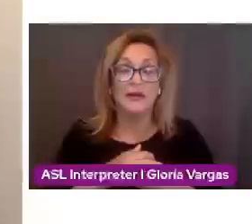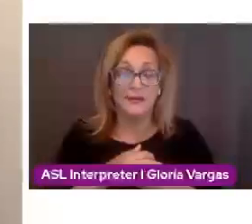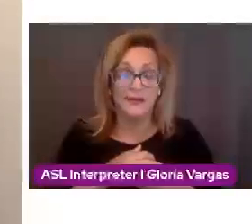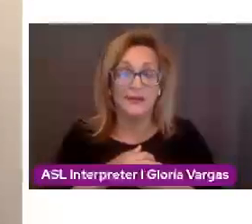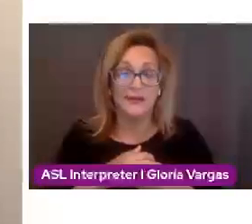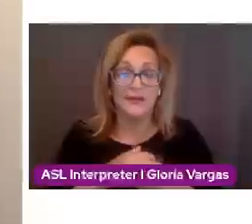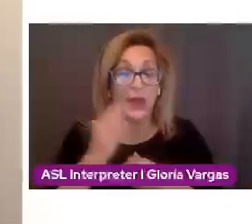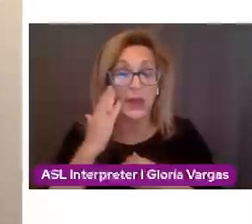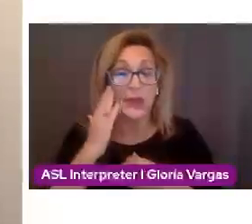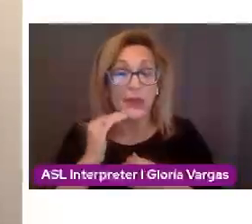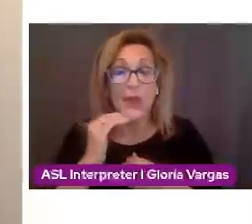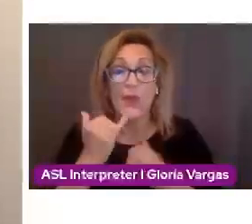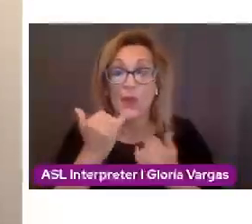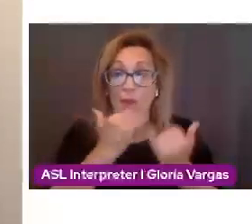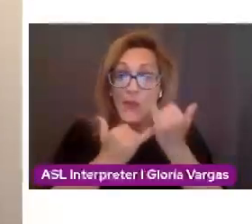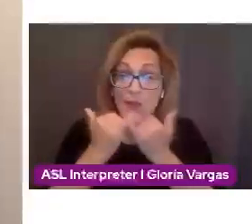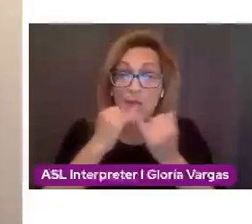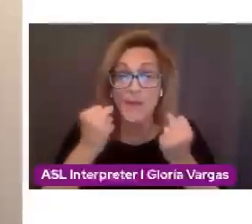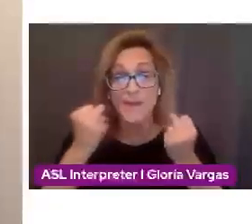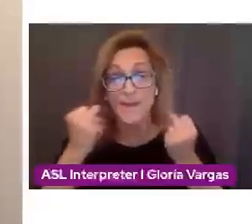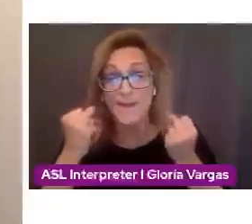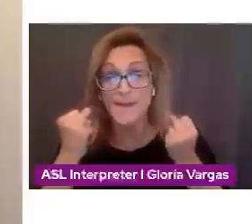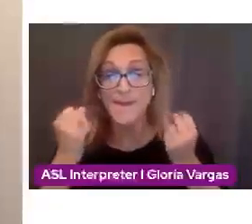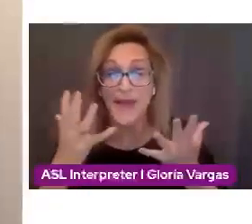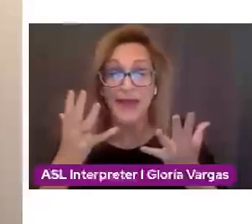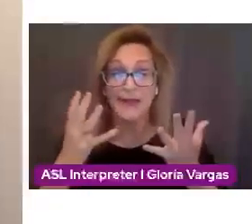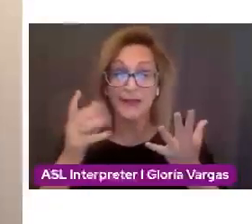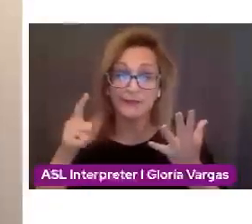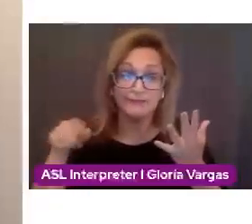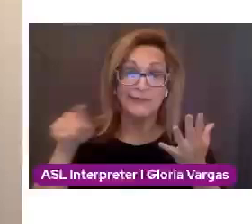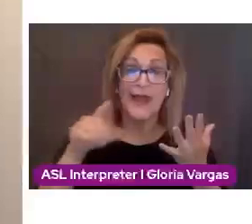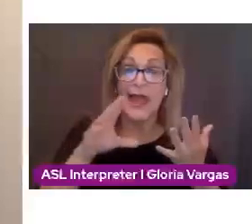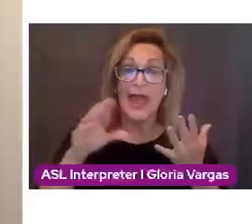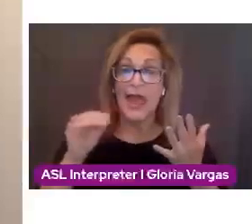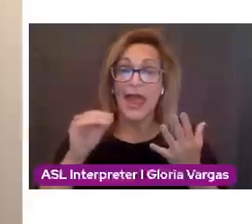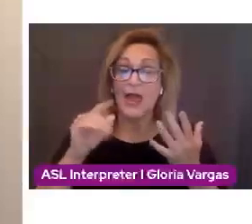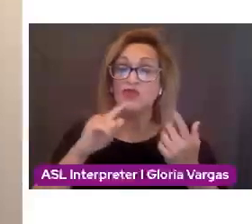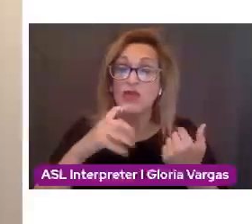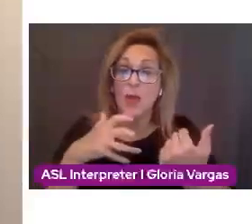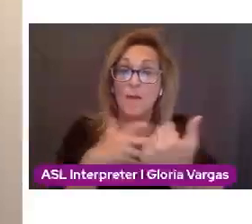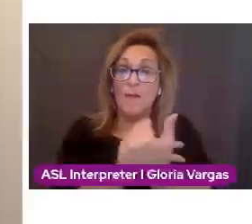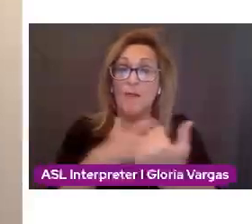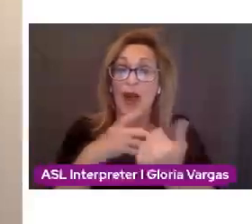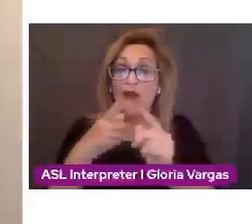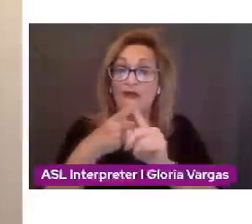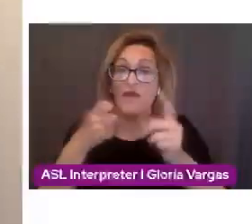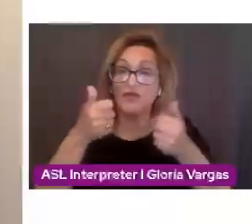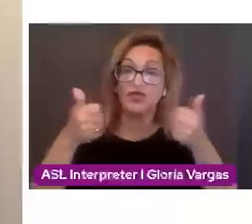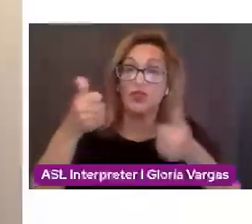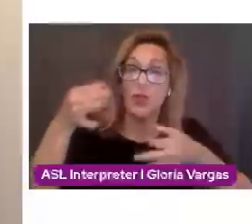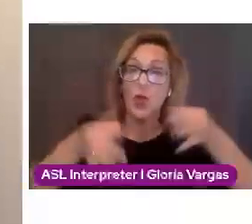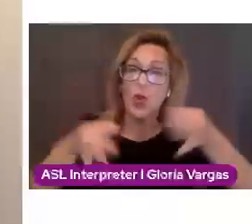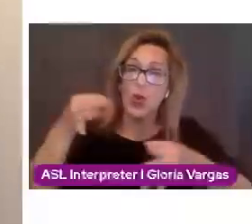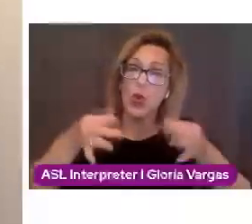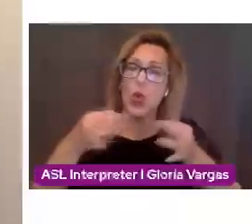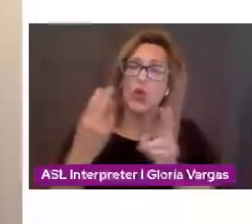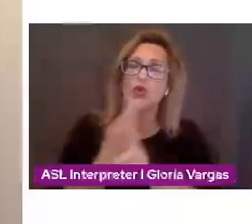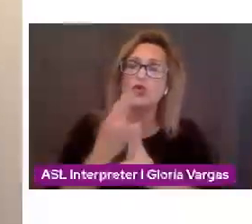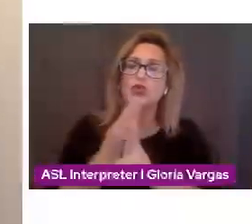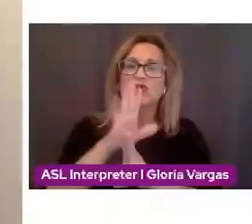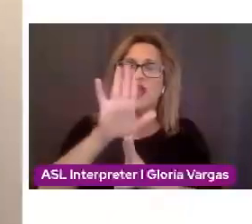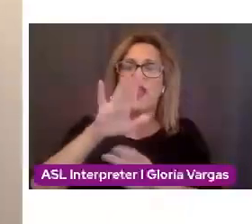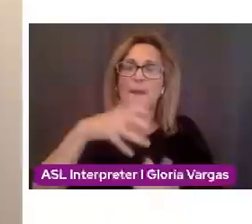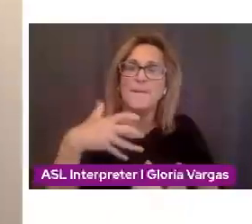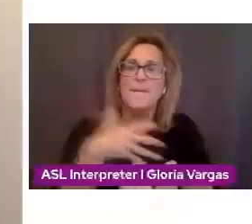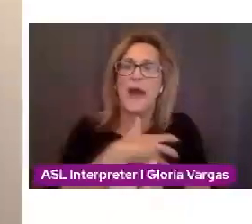of misconduct and the depth of abuse of power coming out of the Supreme Court of the United States. First and foremost,